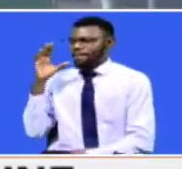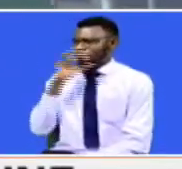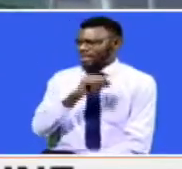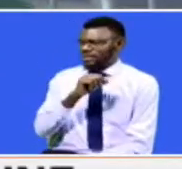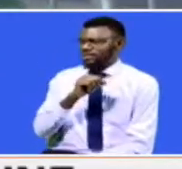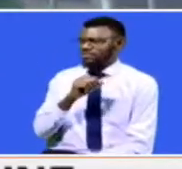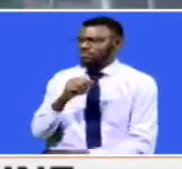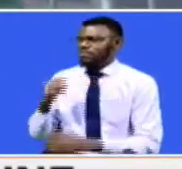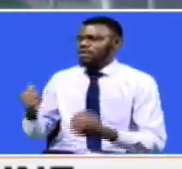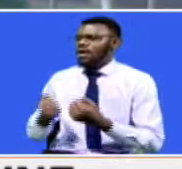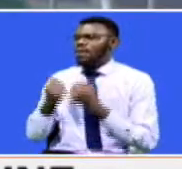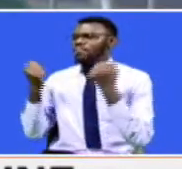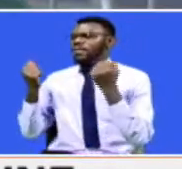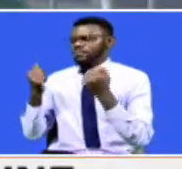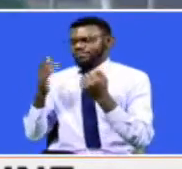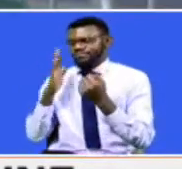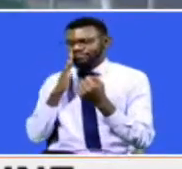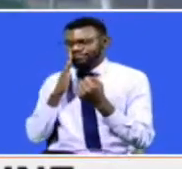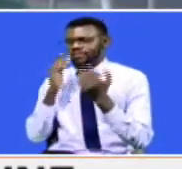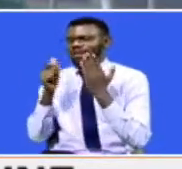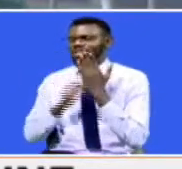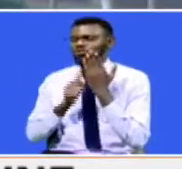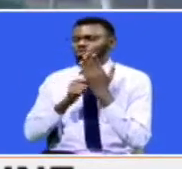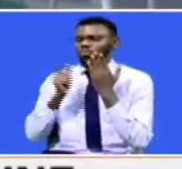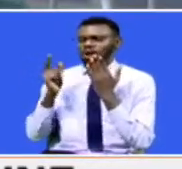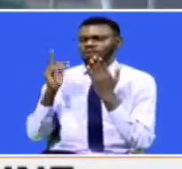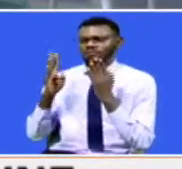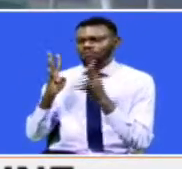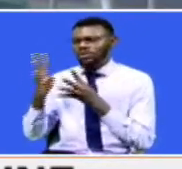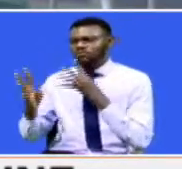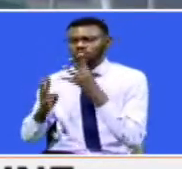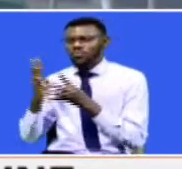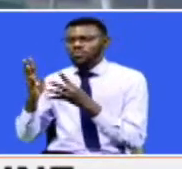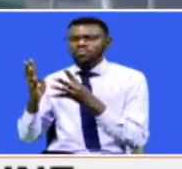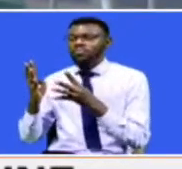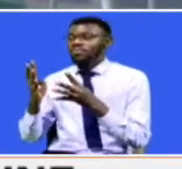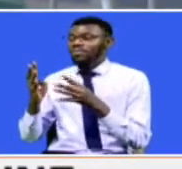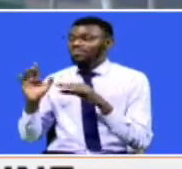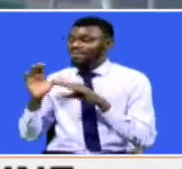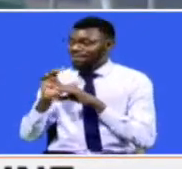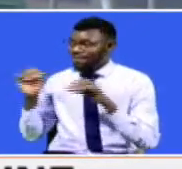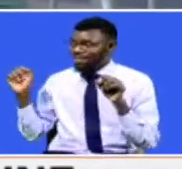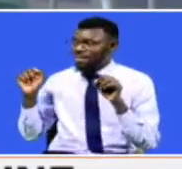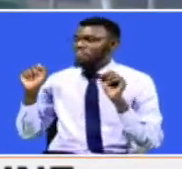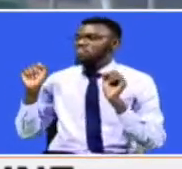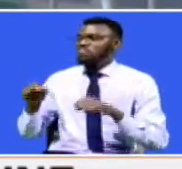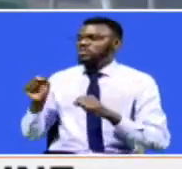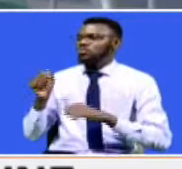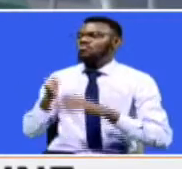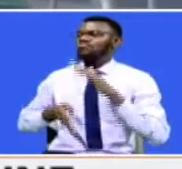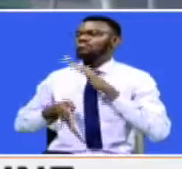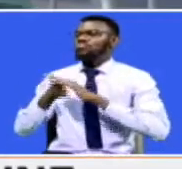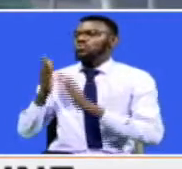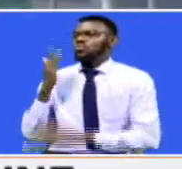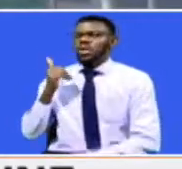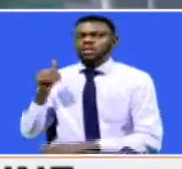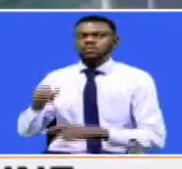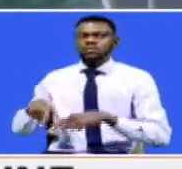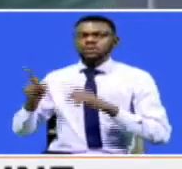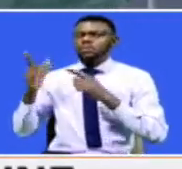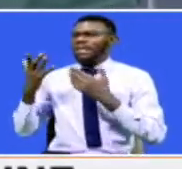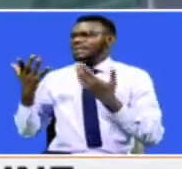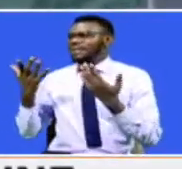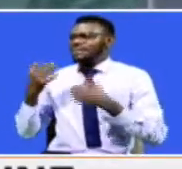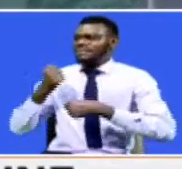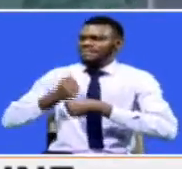incapacity. So Article 144 allows for a sitting president, to be ousted because of his incapacity.